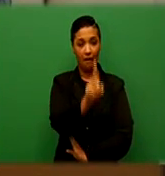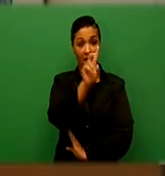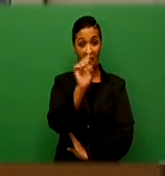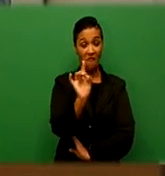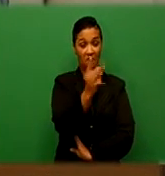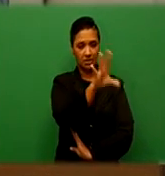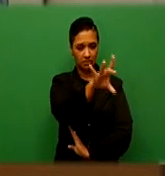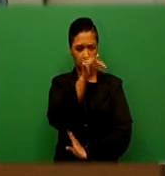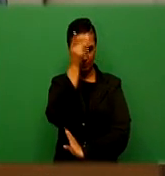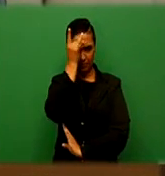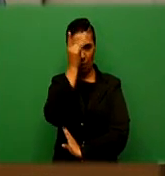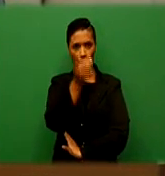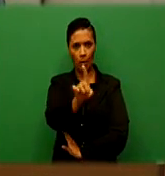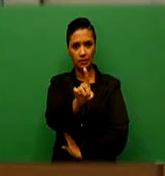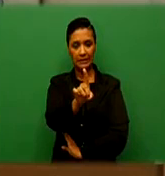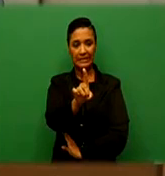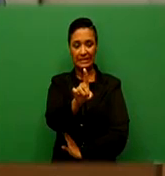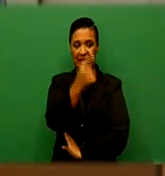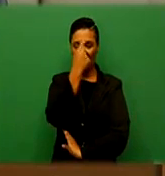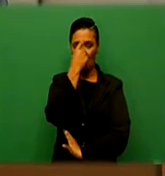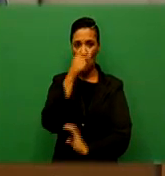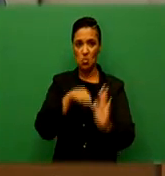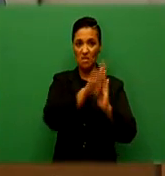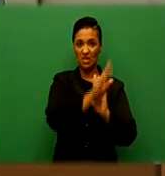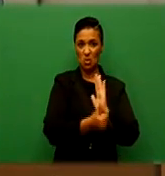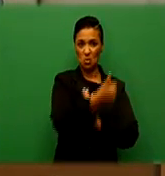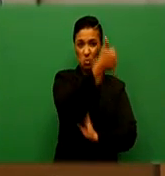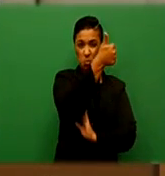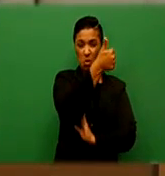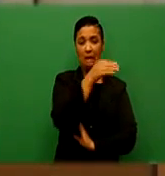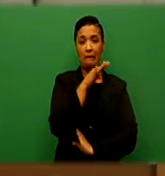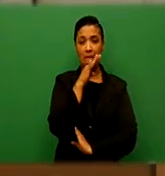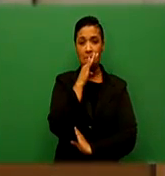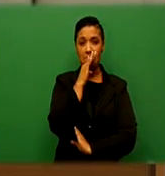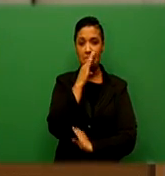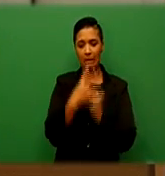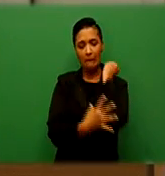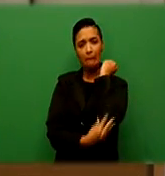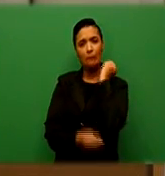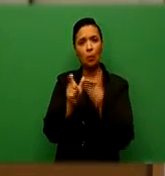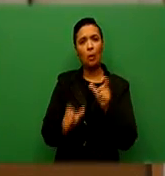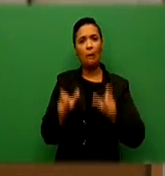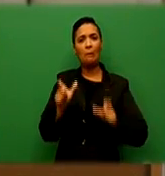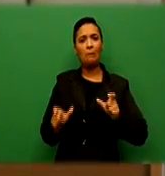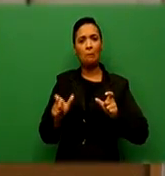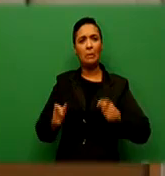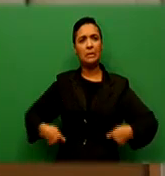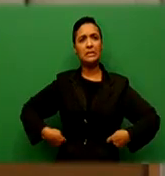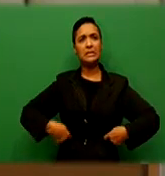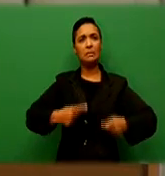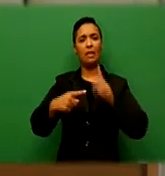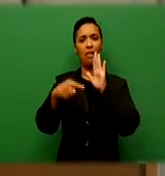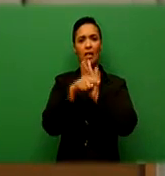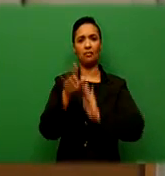should be, what is the impact on the poor? For they can't protect themselves against inflation.